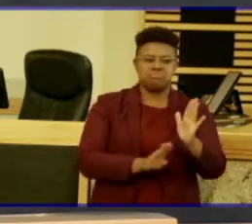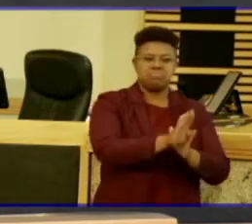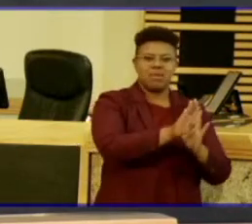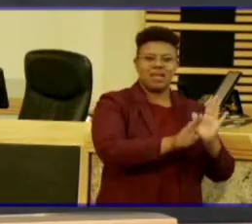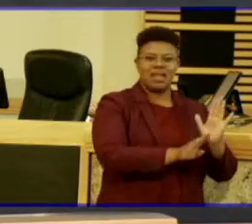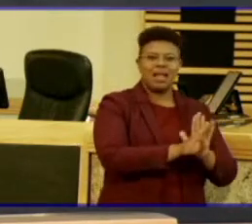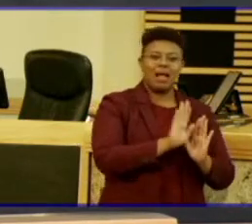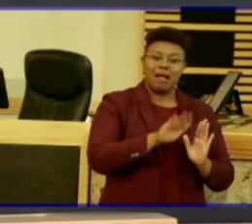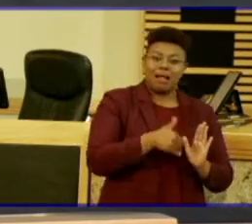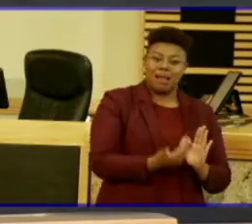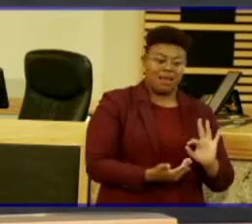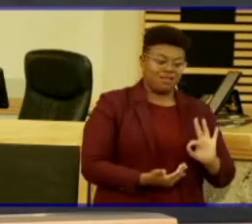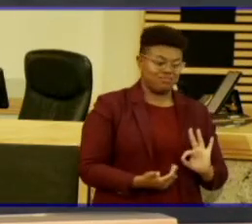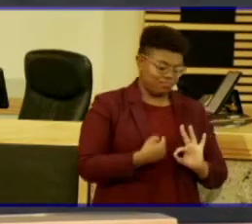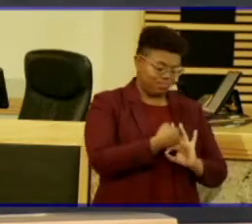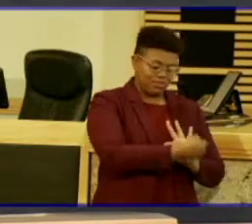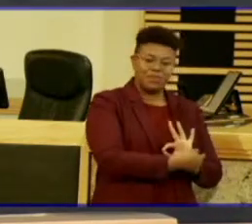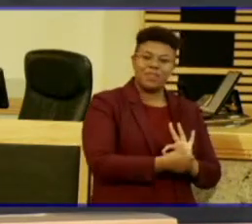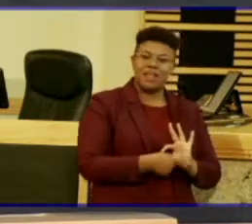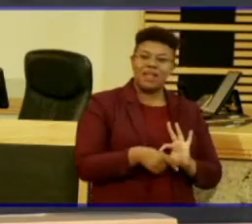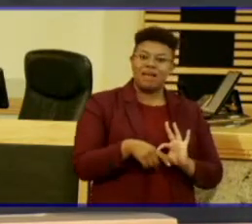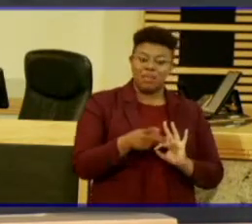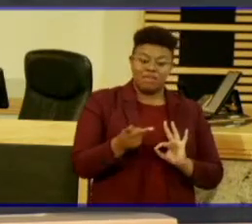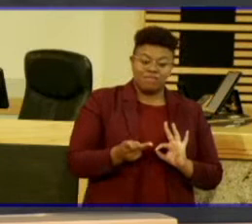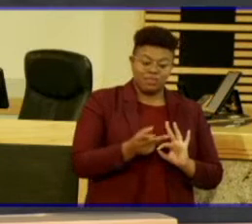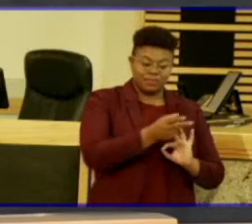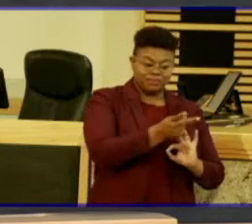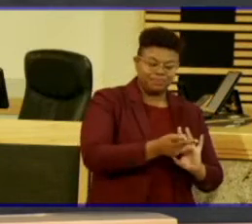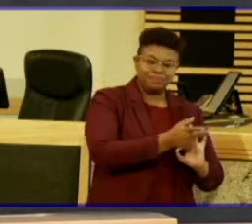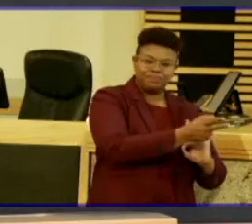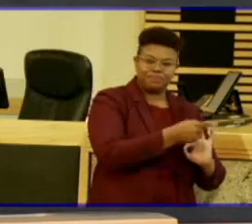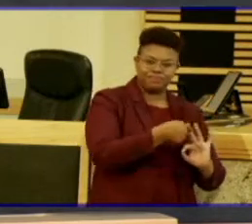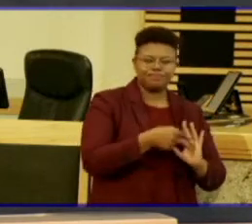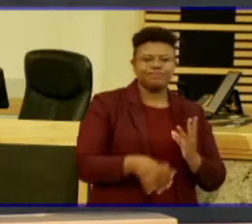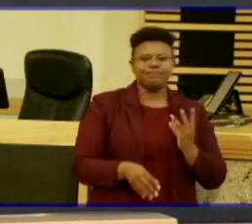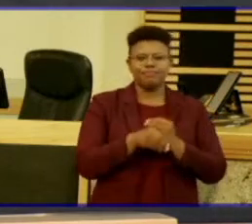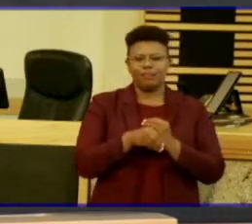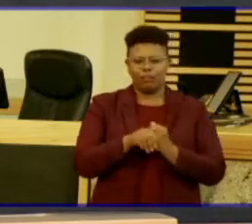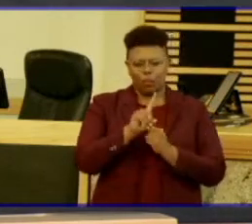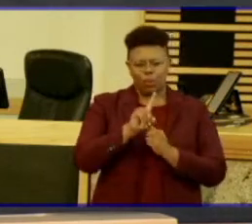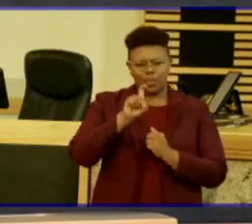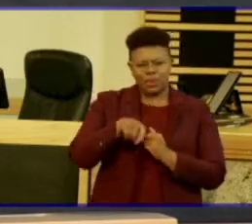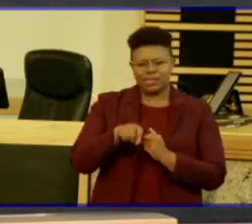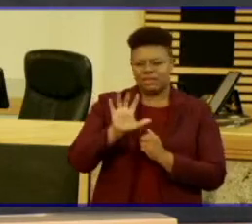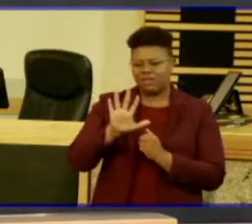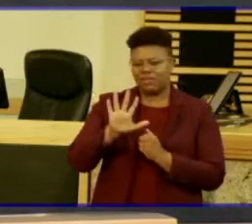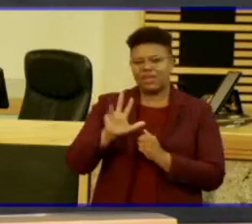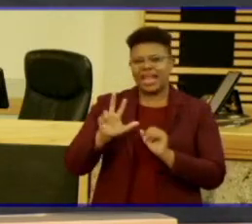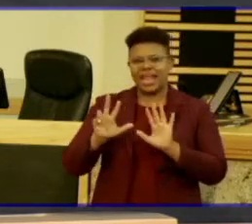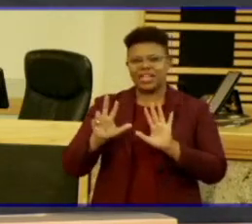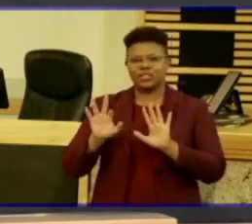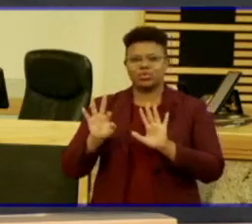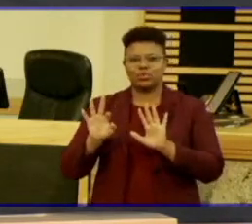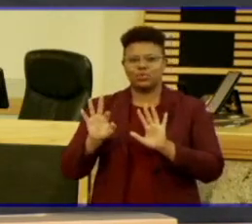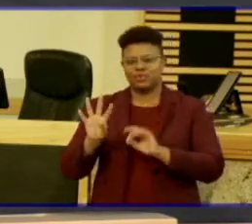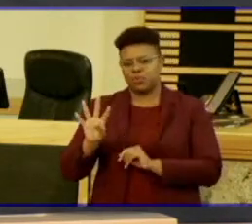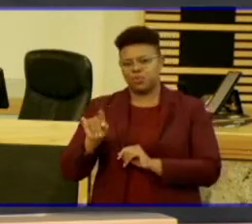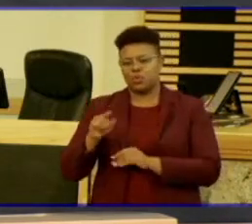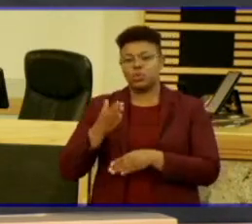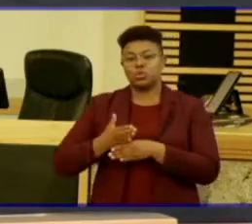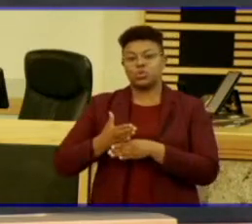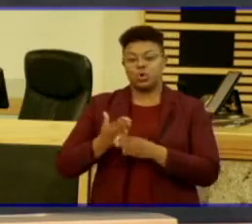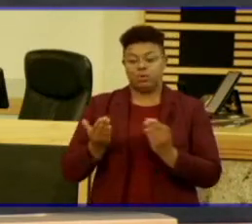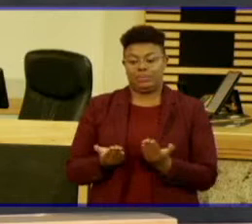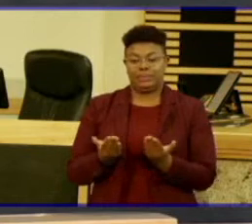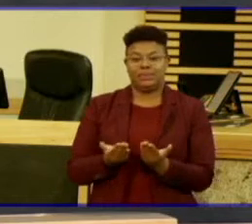existing facilities. These facilities will create an additional 1,534 manufacturing and services jobs,